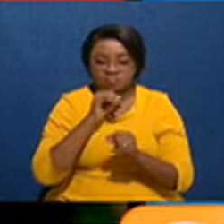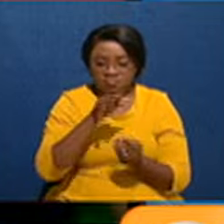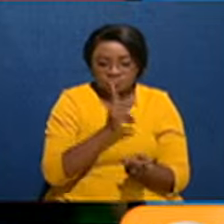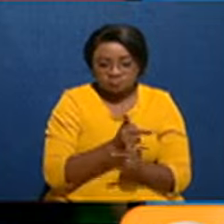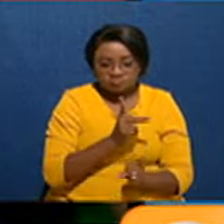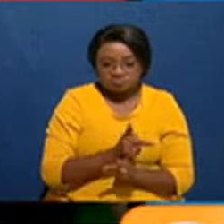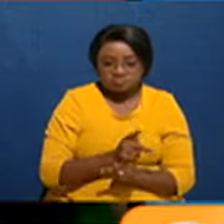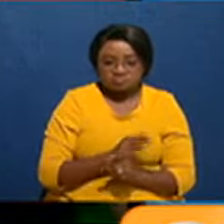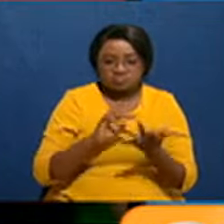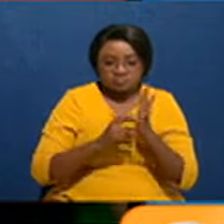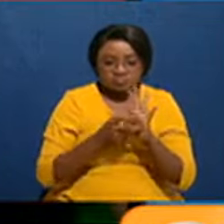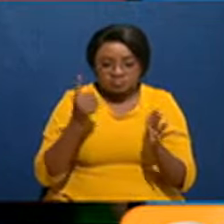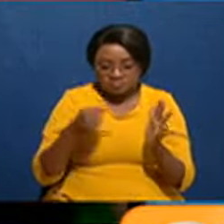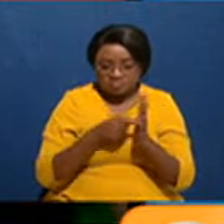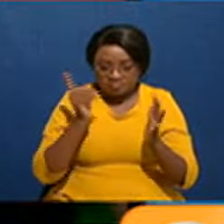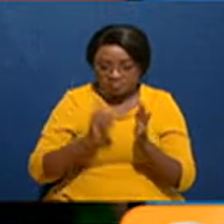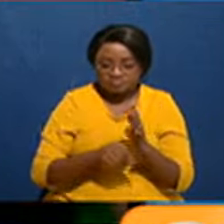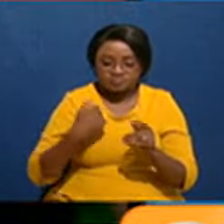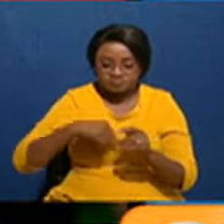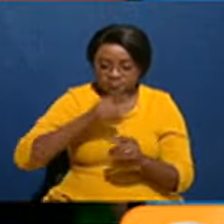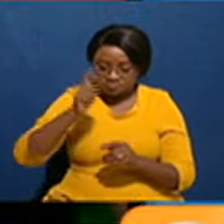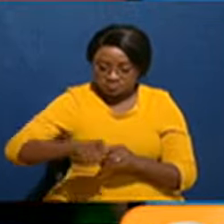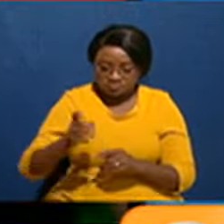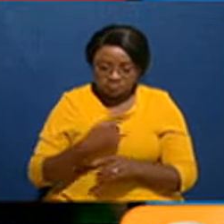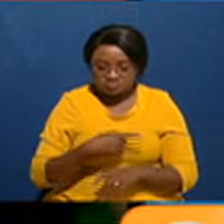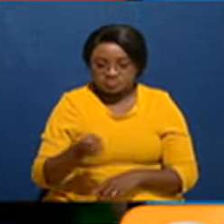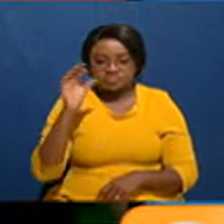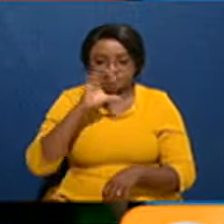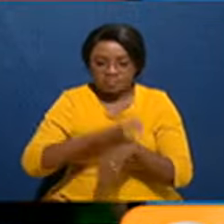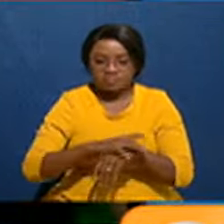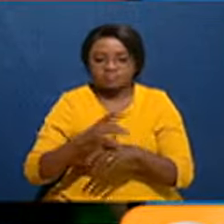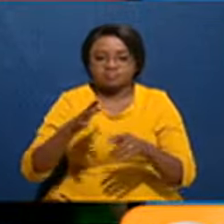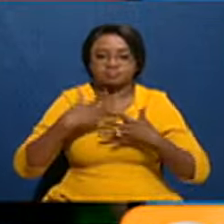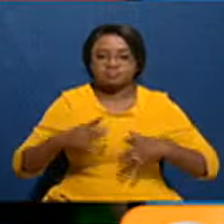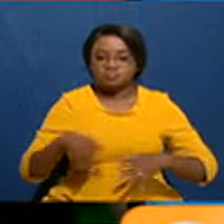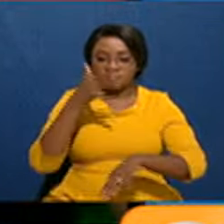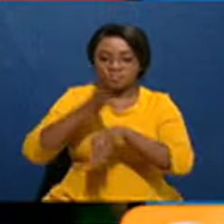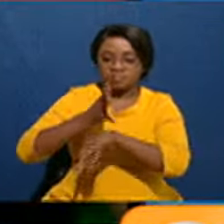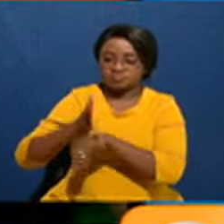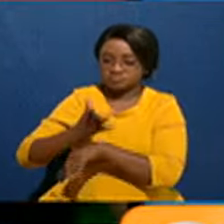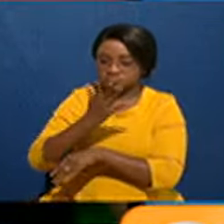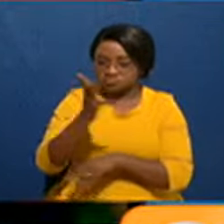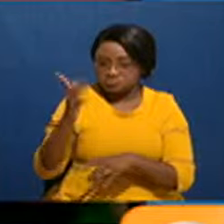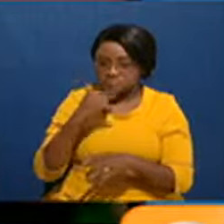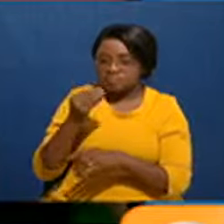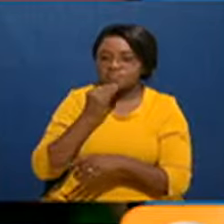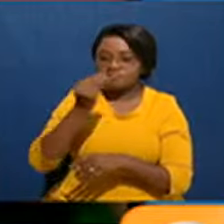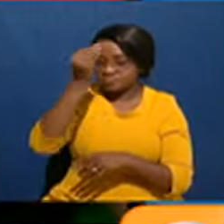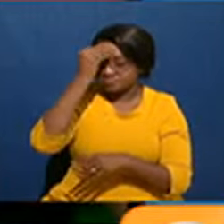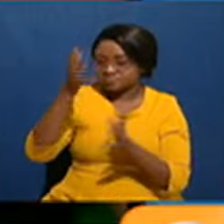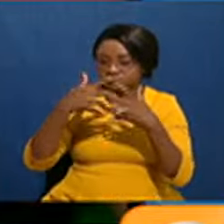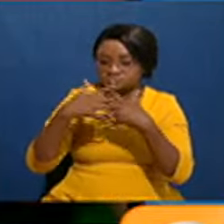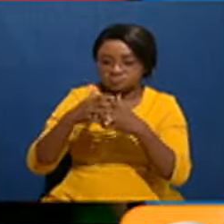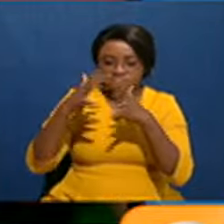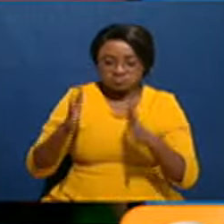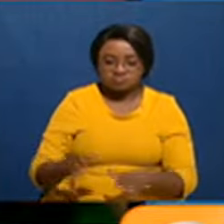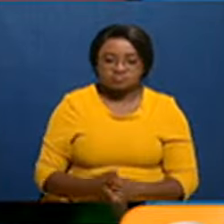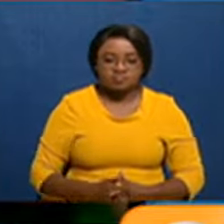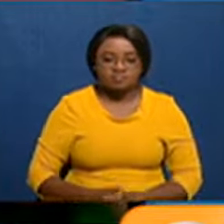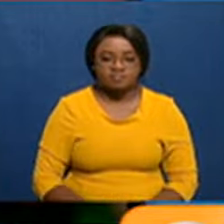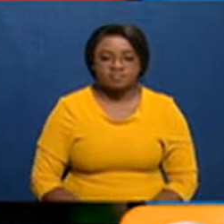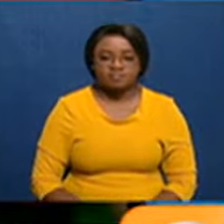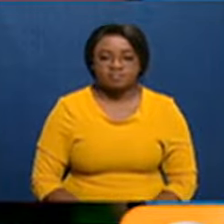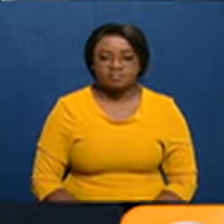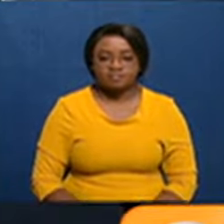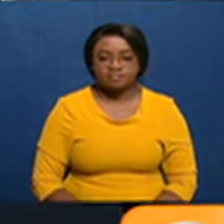Basically, we need to go for the real culprits, and if that involves giving NCA powers, yep. I have no problem with that. Thank you.